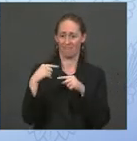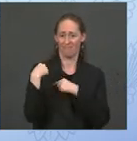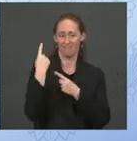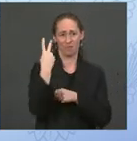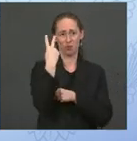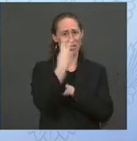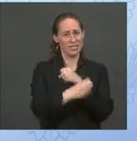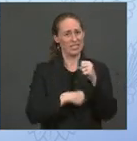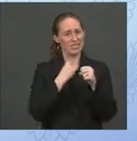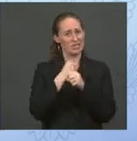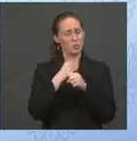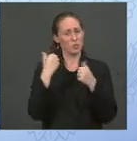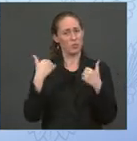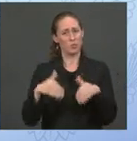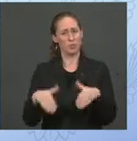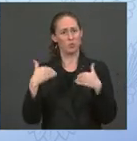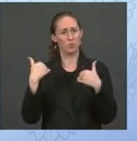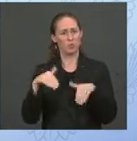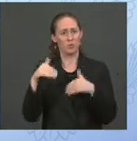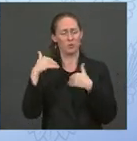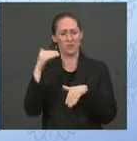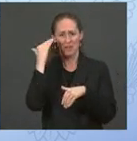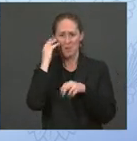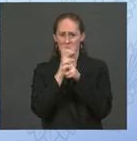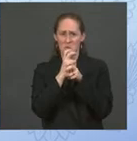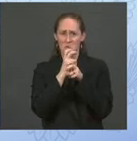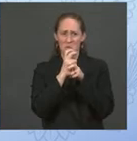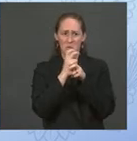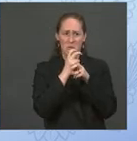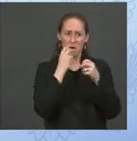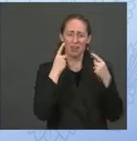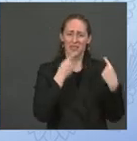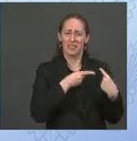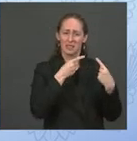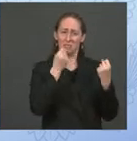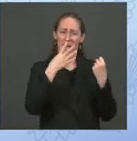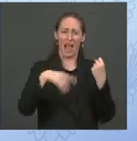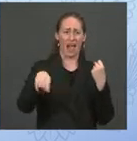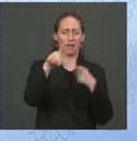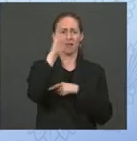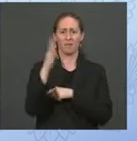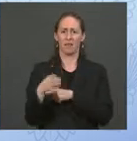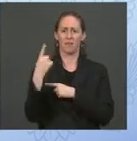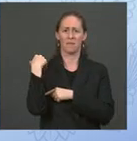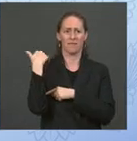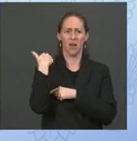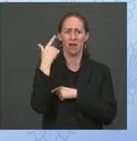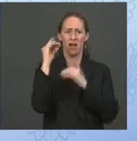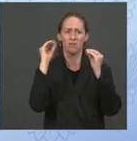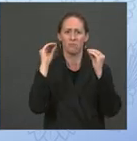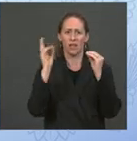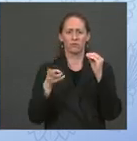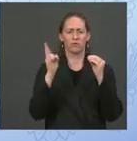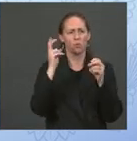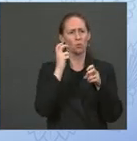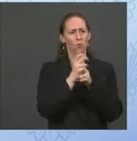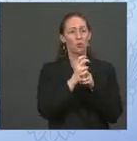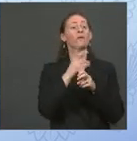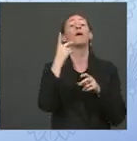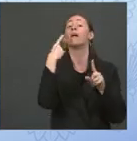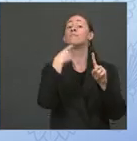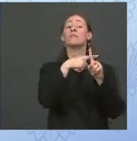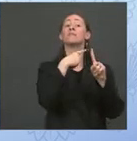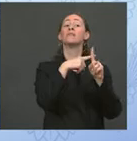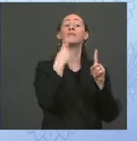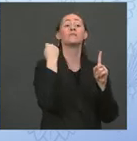most challenging period in our education history. The only upside from last year's canceled ceremony